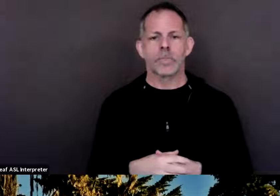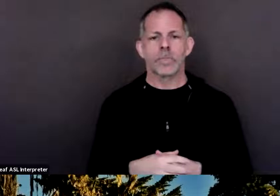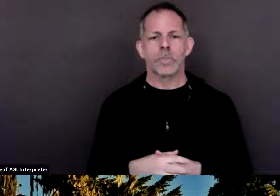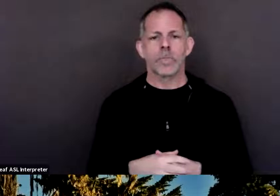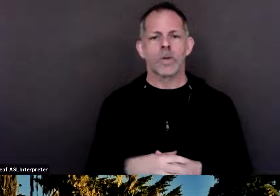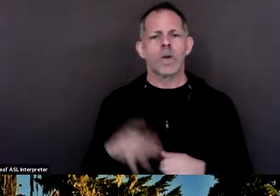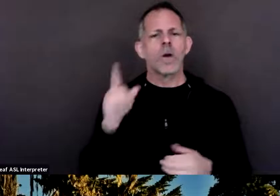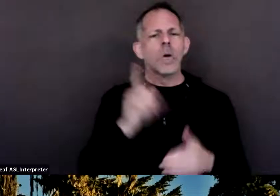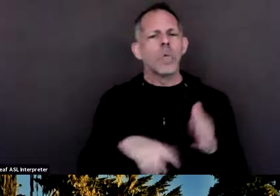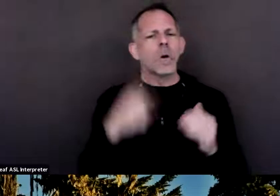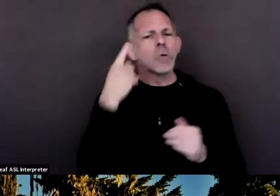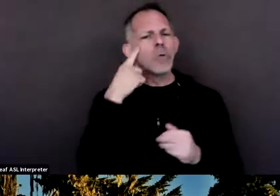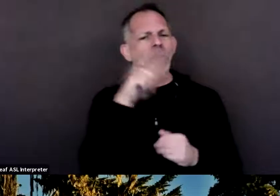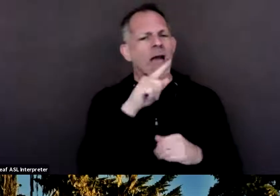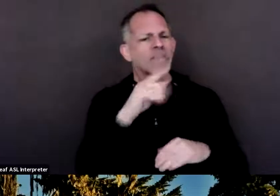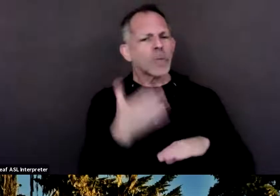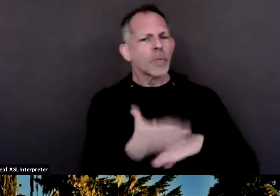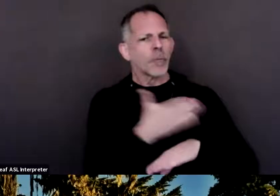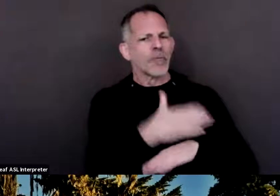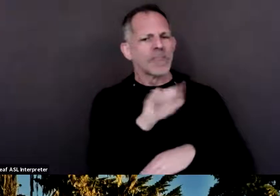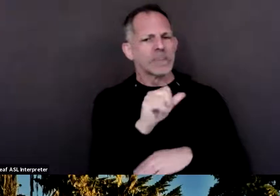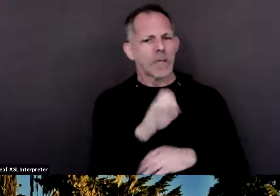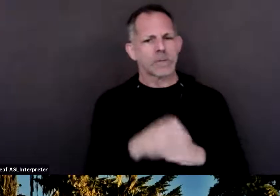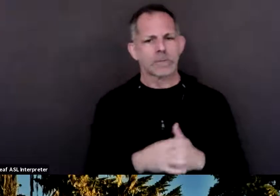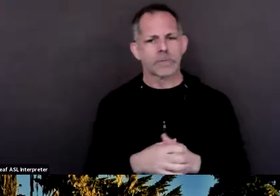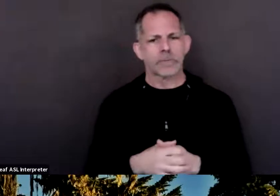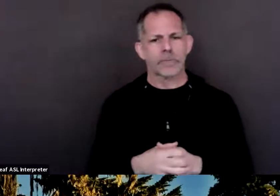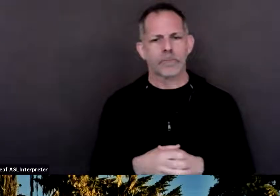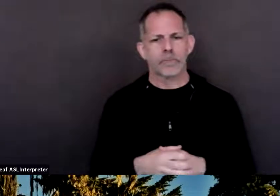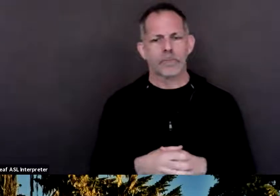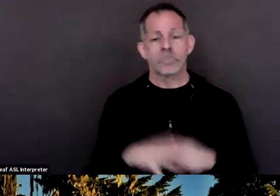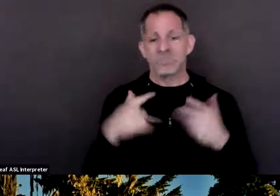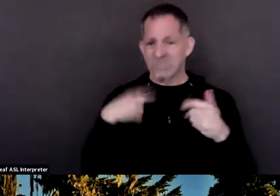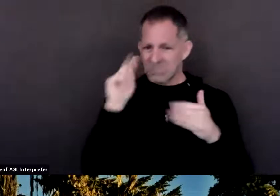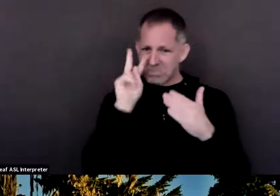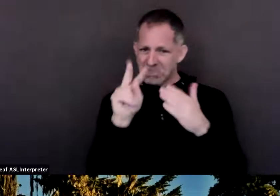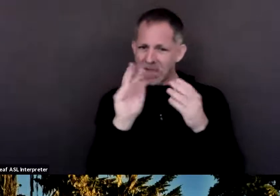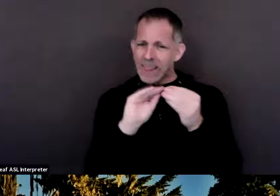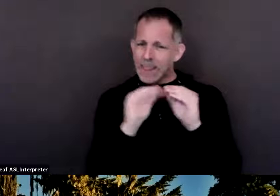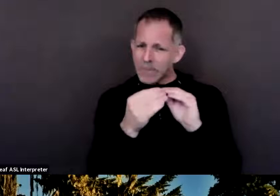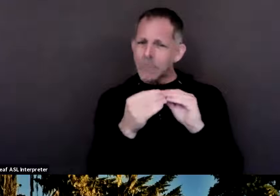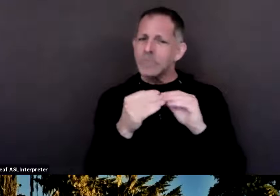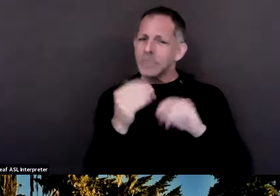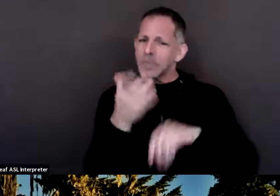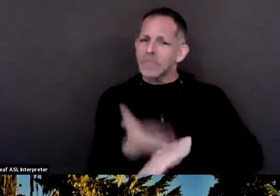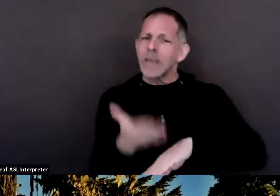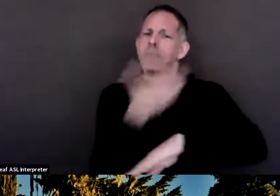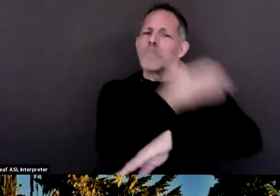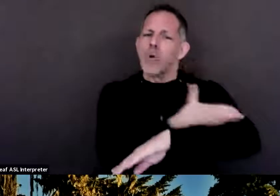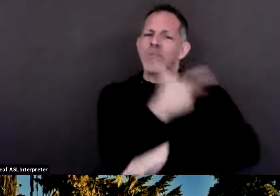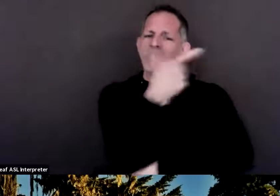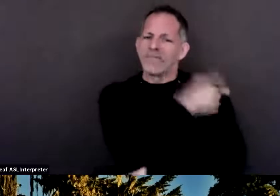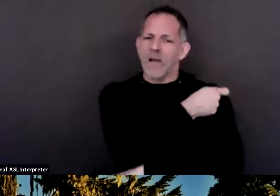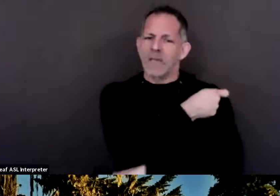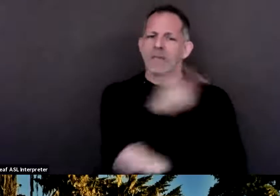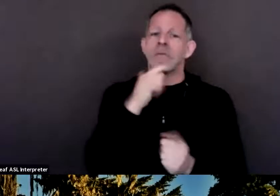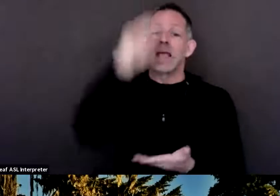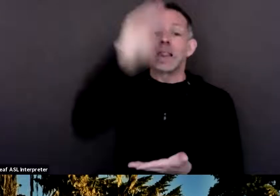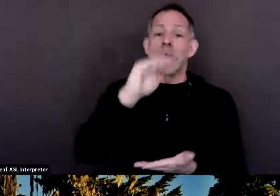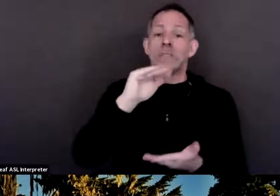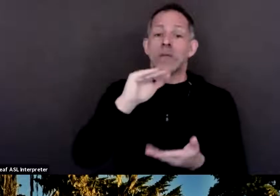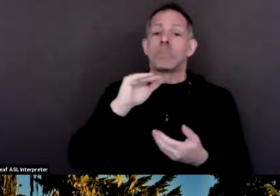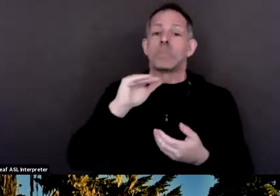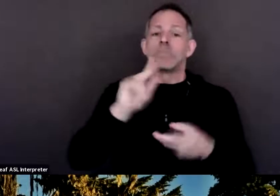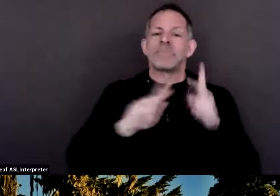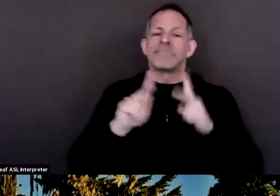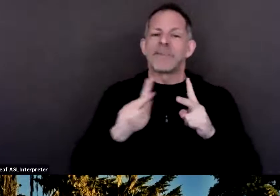think they already are making a dent, and the numbers I showed you would be worse if we didn't have the